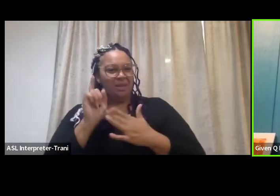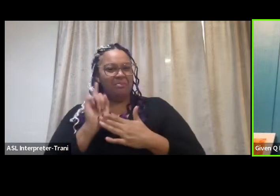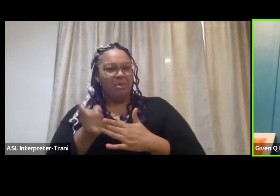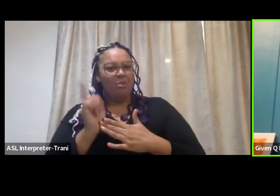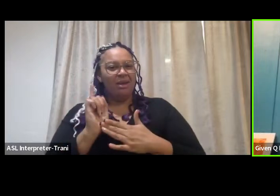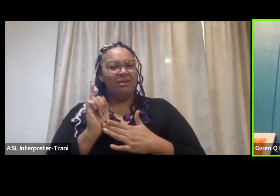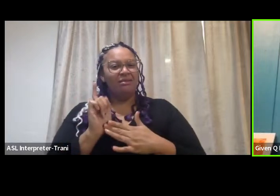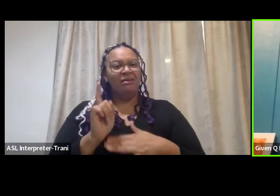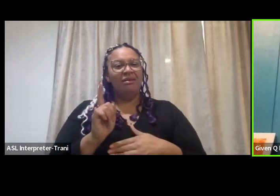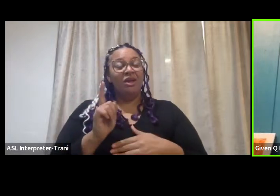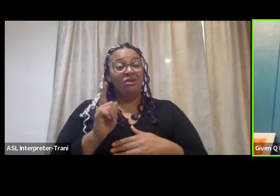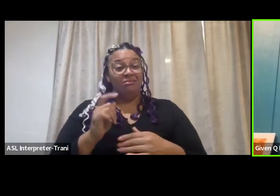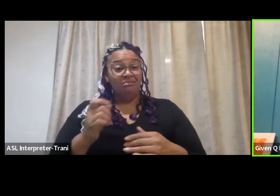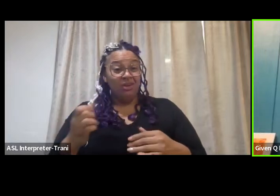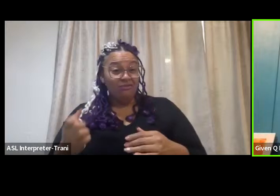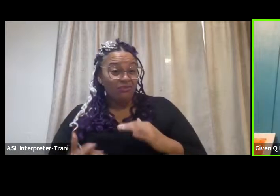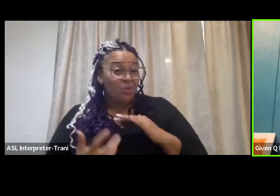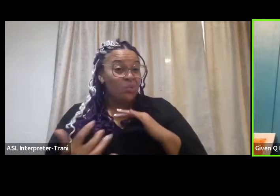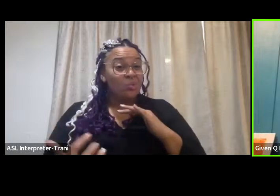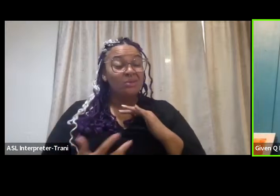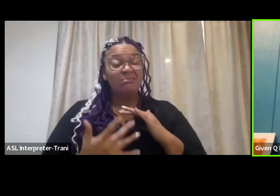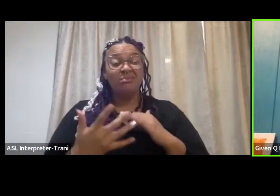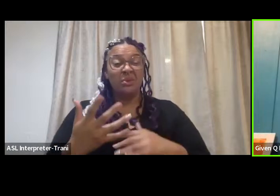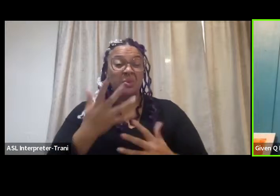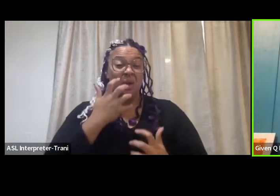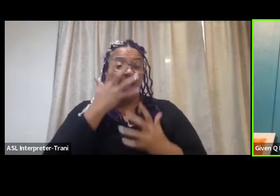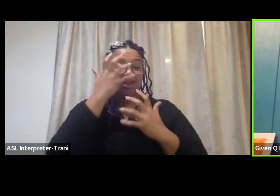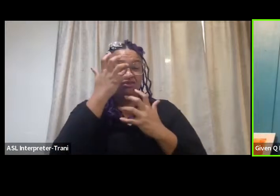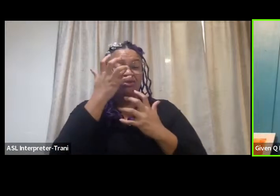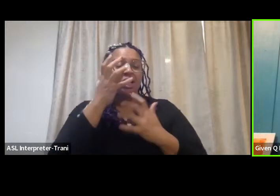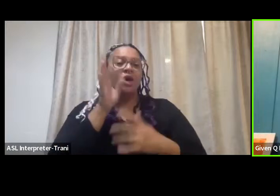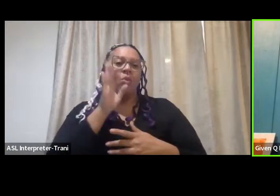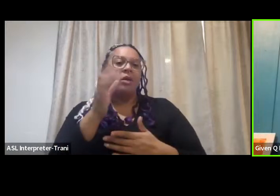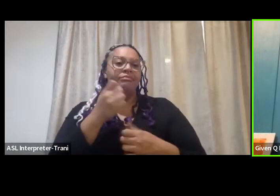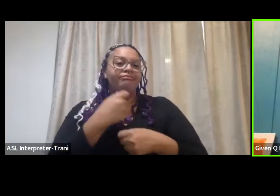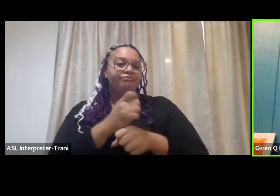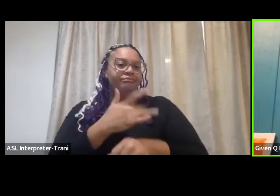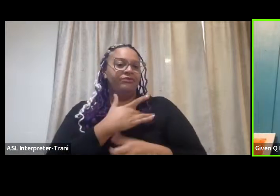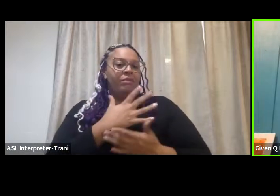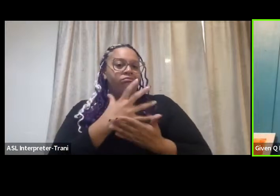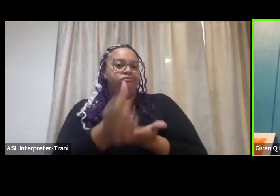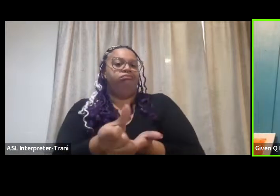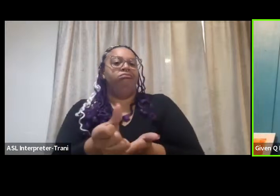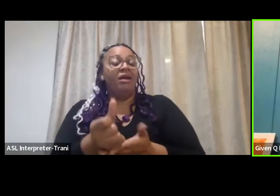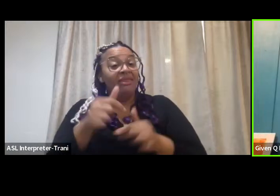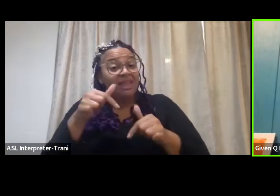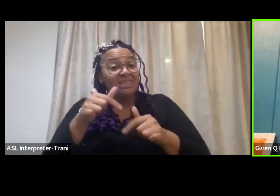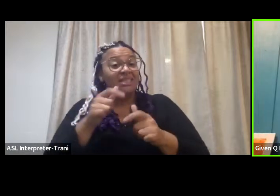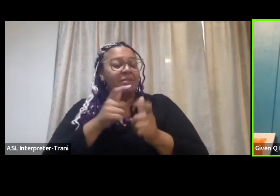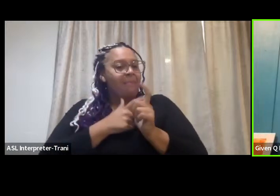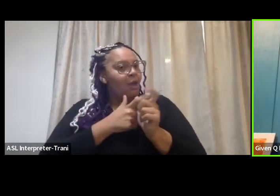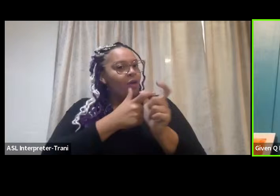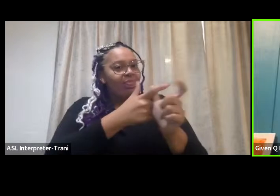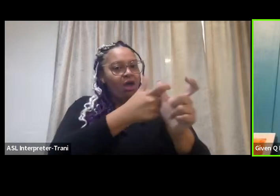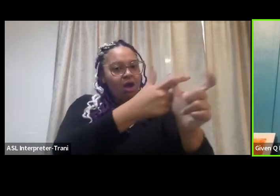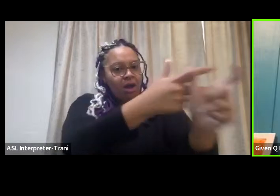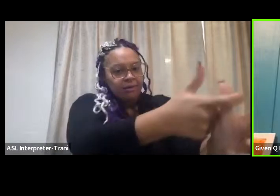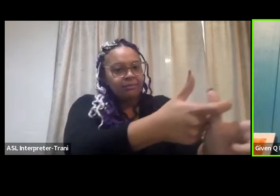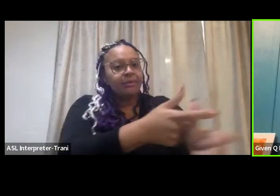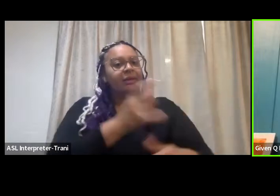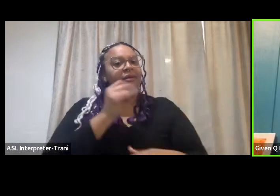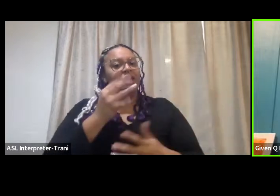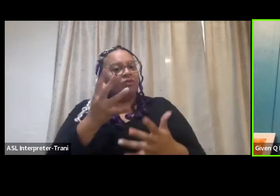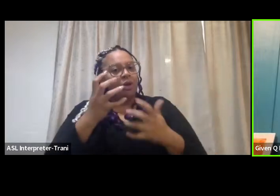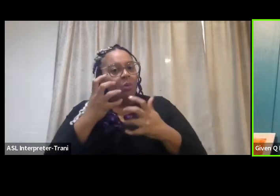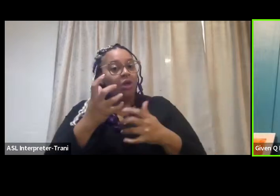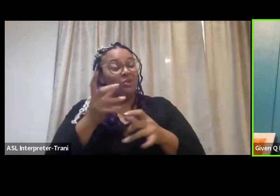deplete us. This is a marathon. In order to stay well for the whole shebang, let's be fueled by